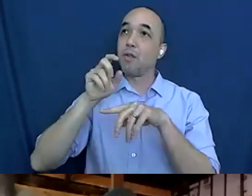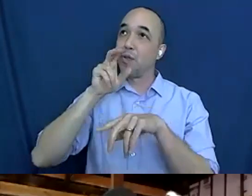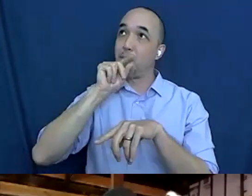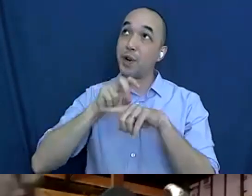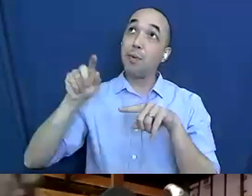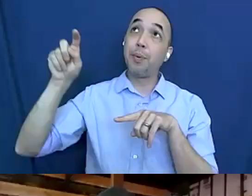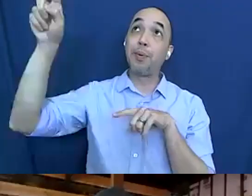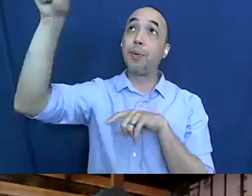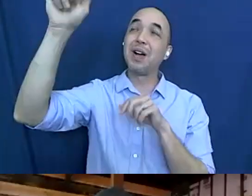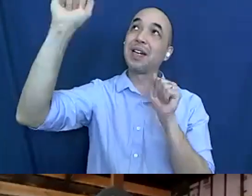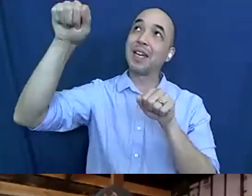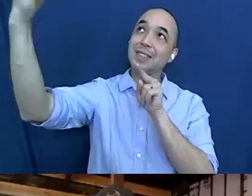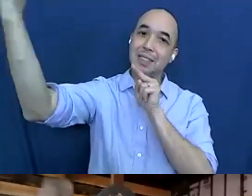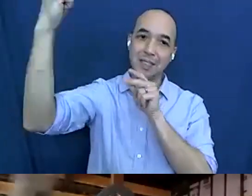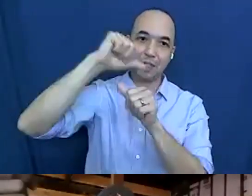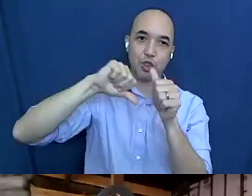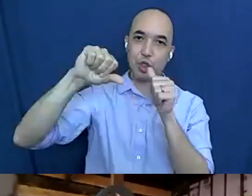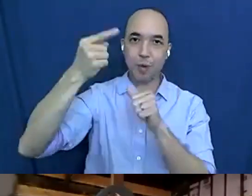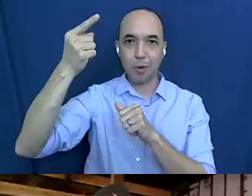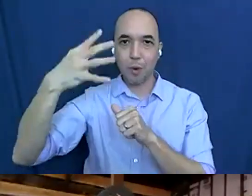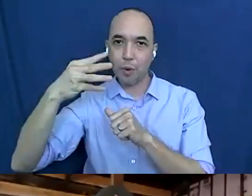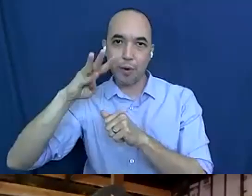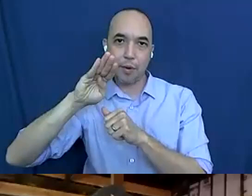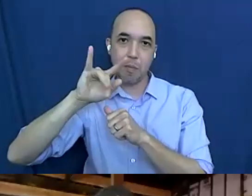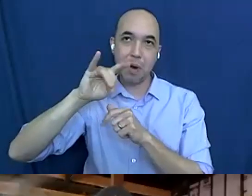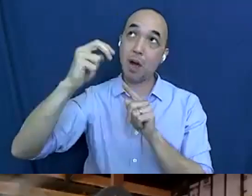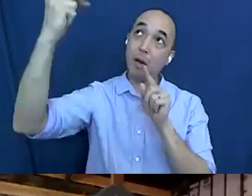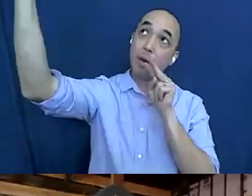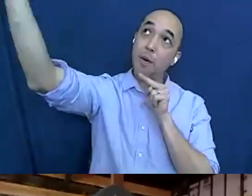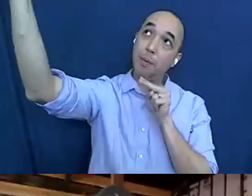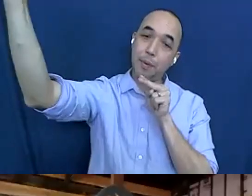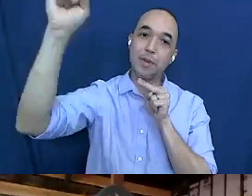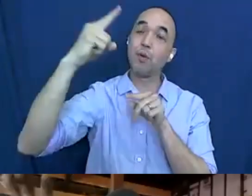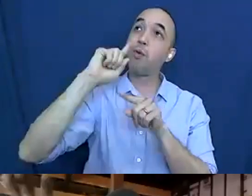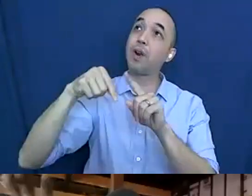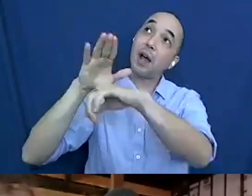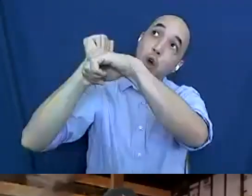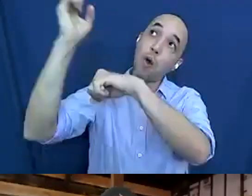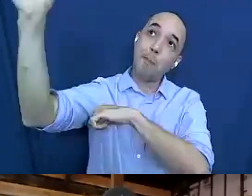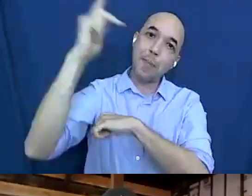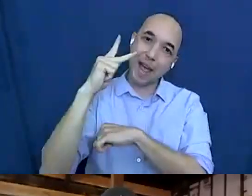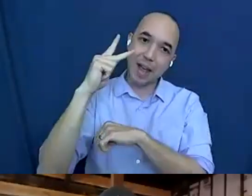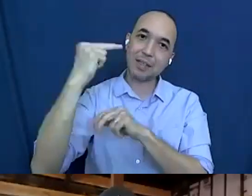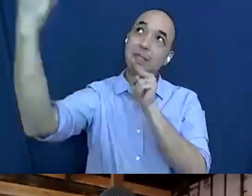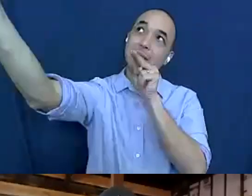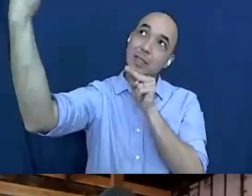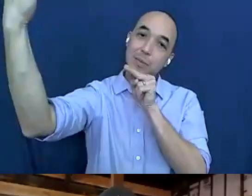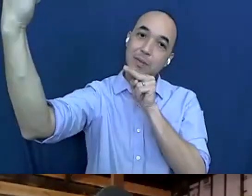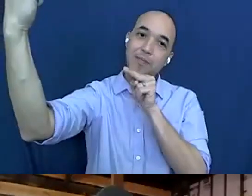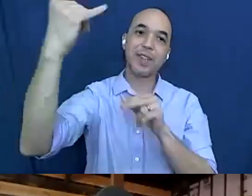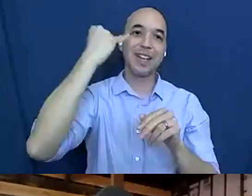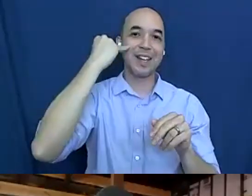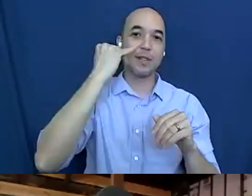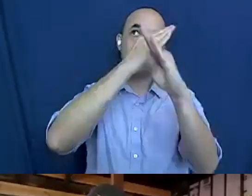on, he can see me or she can see me. So when I call for him, there's a direct line of sight. But once you start putting those obstacles in the way, like